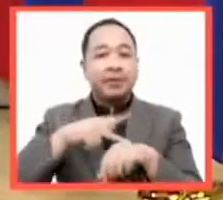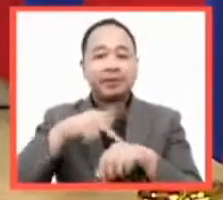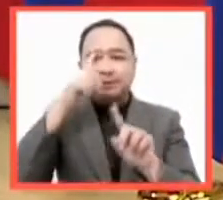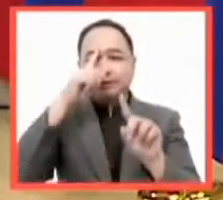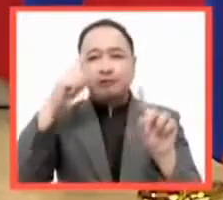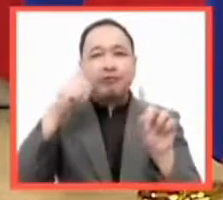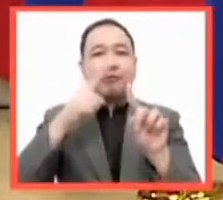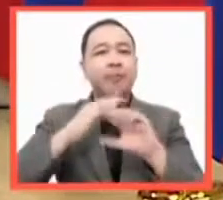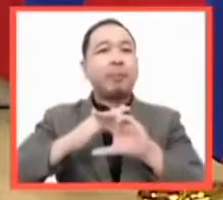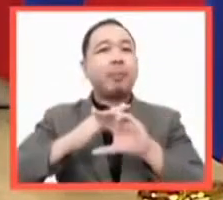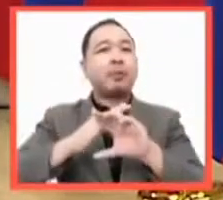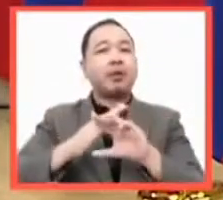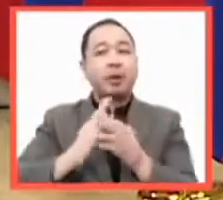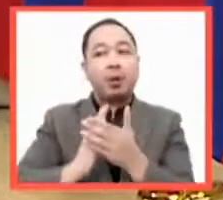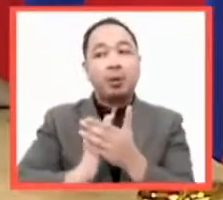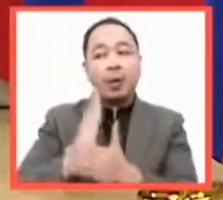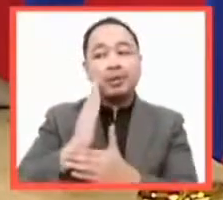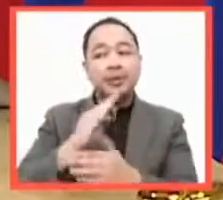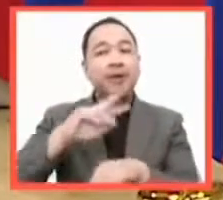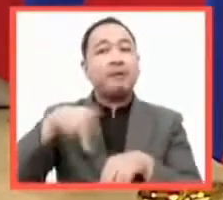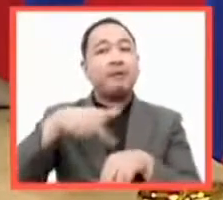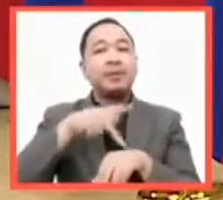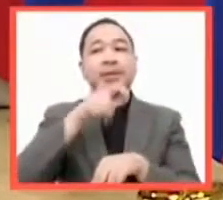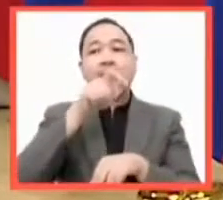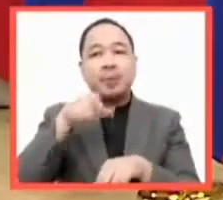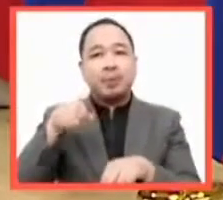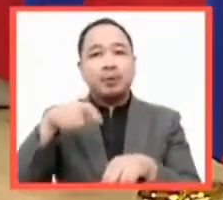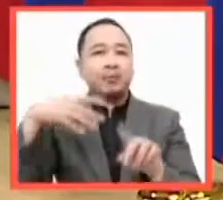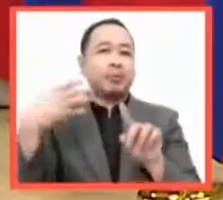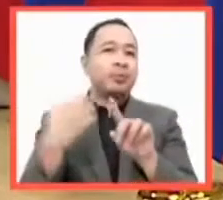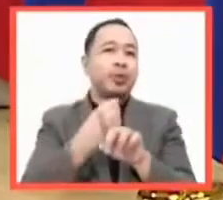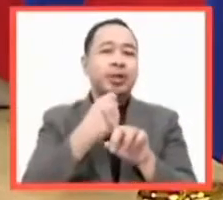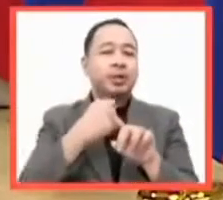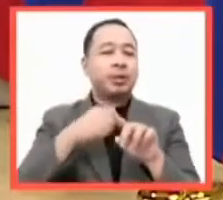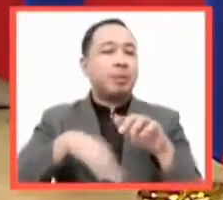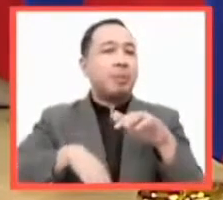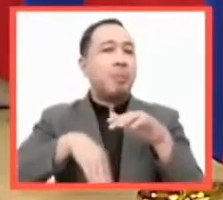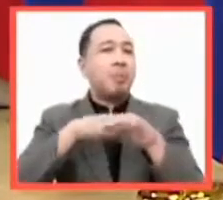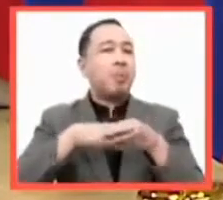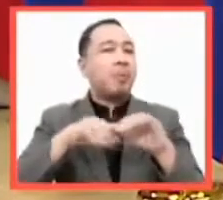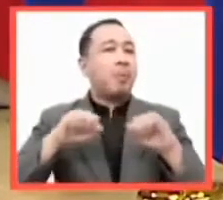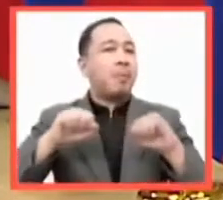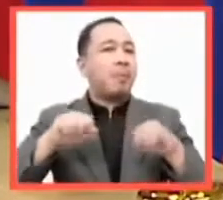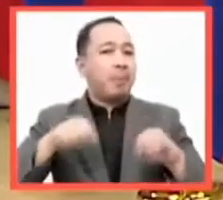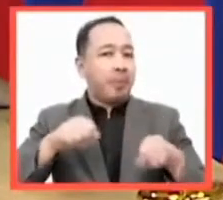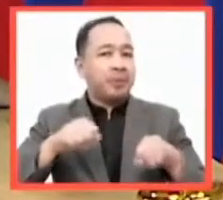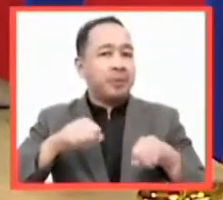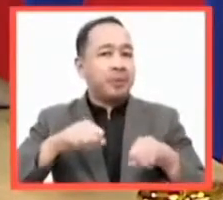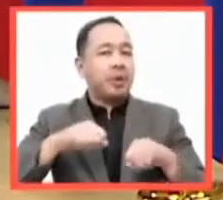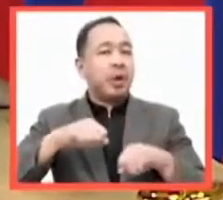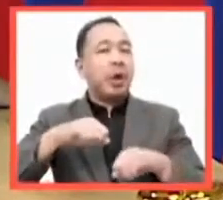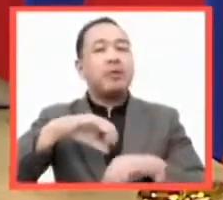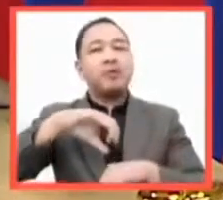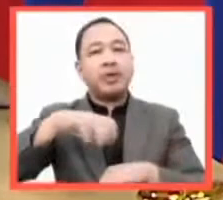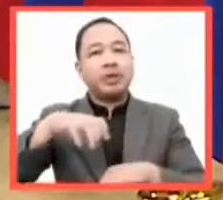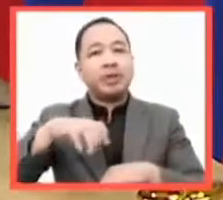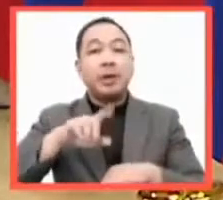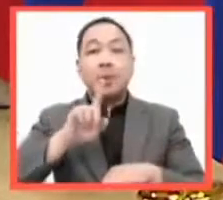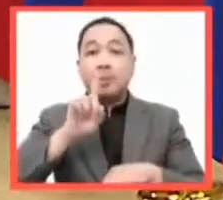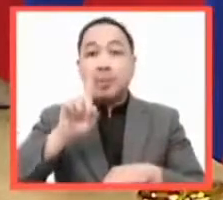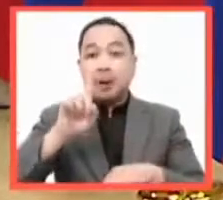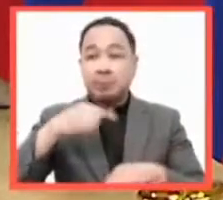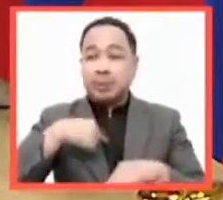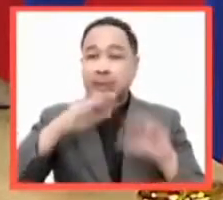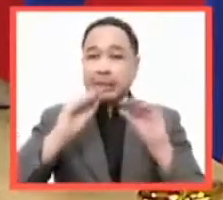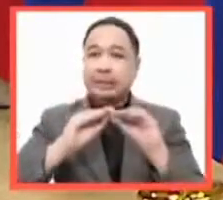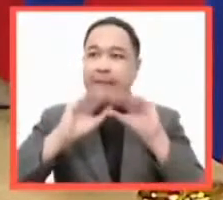Filipinos and realize the full potential of our nation. But let me be clear. What we